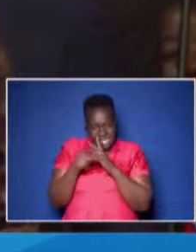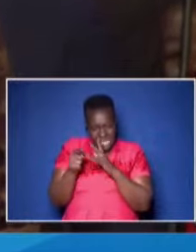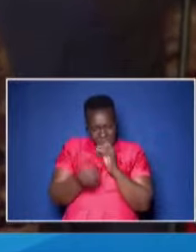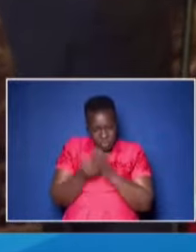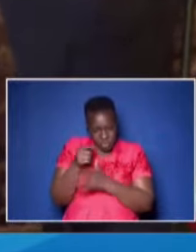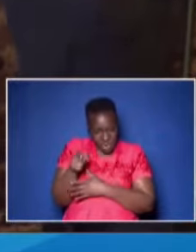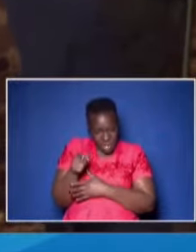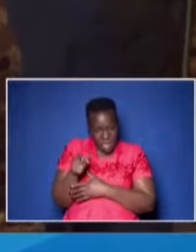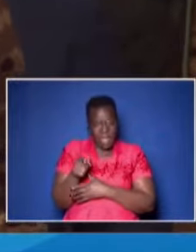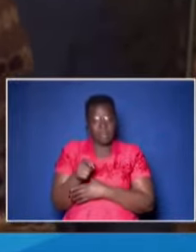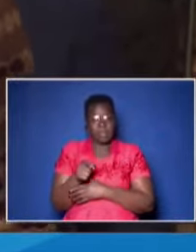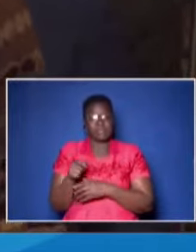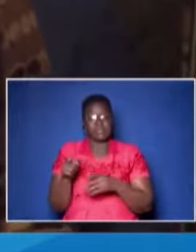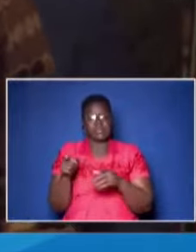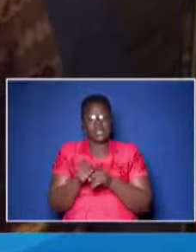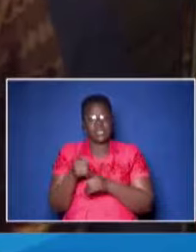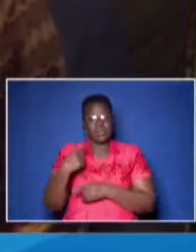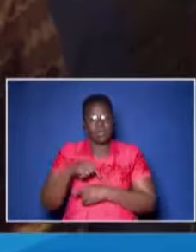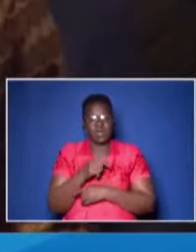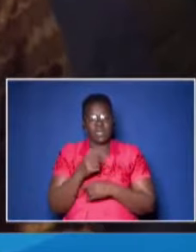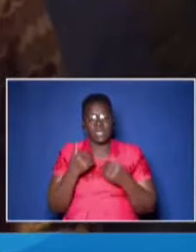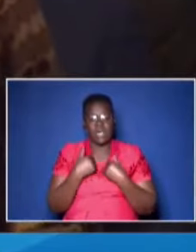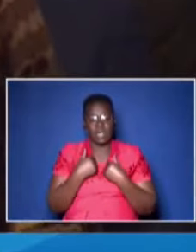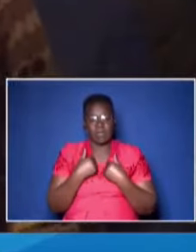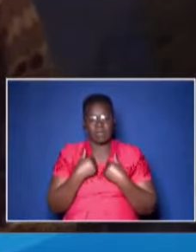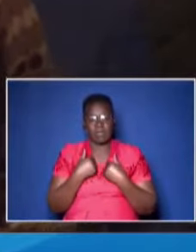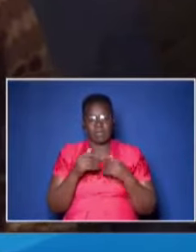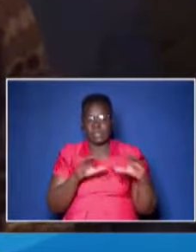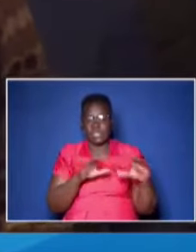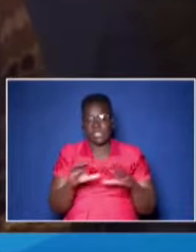Began suffered a lot since October